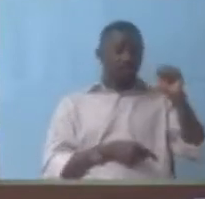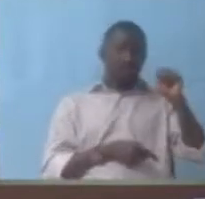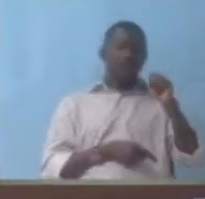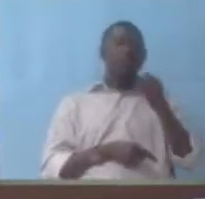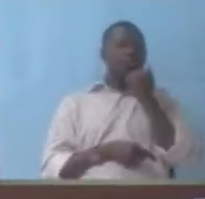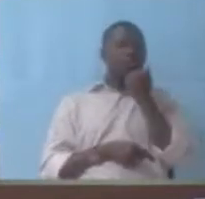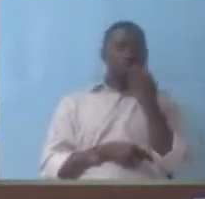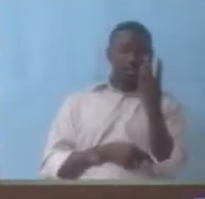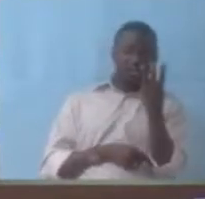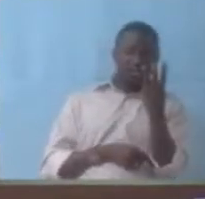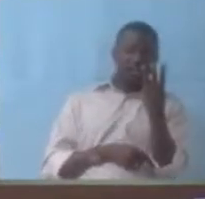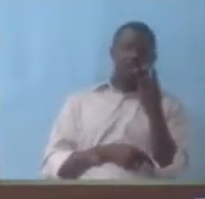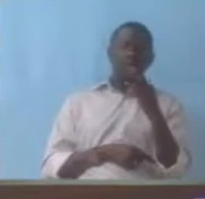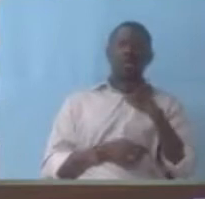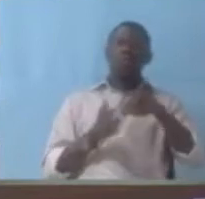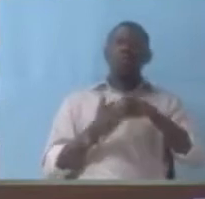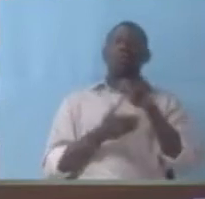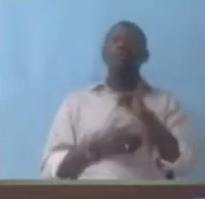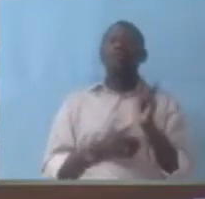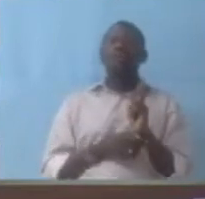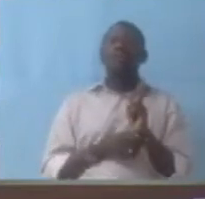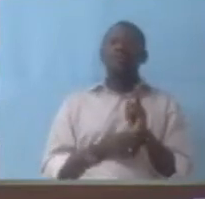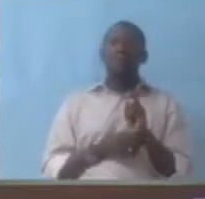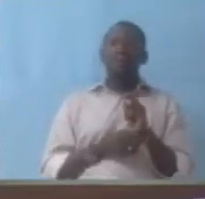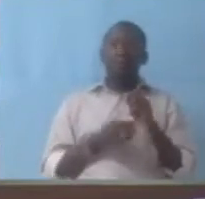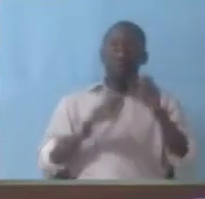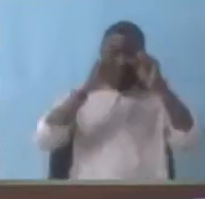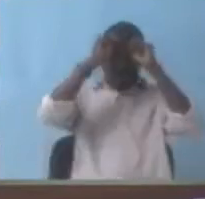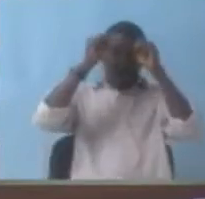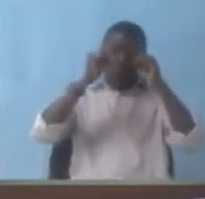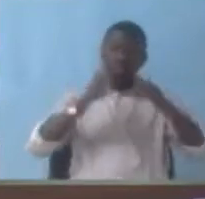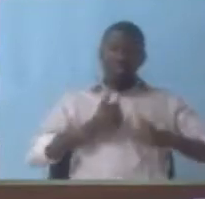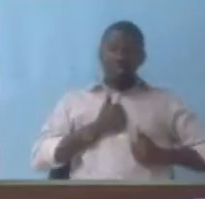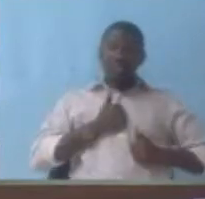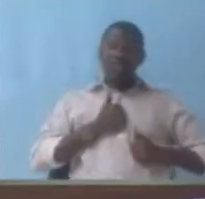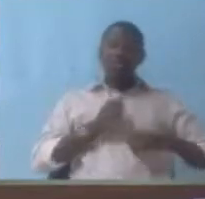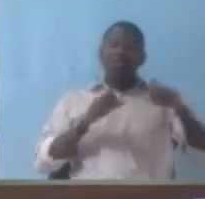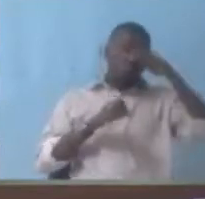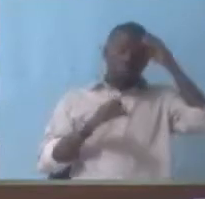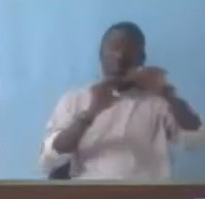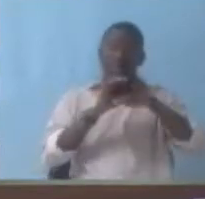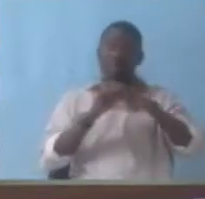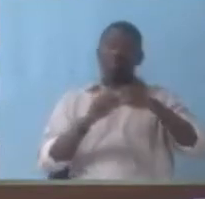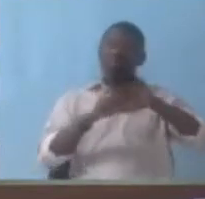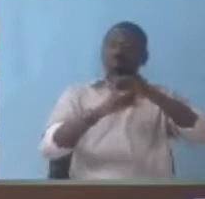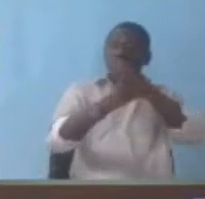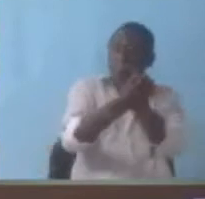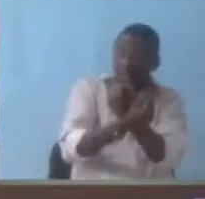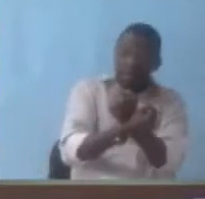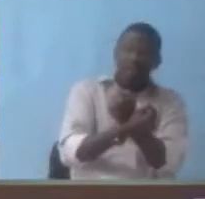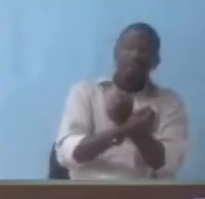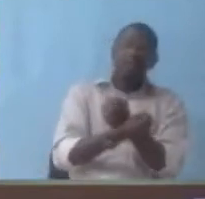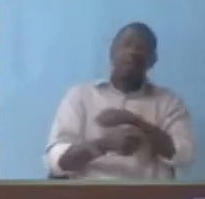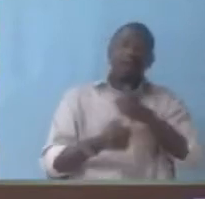decree number 3 which is the state security detention of armed and police personnel decree may along kolem decree ti may bankola